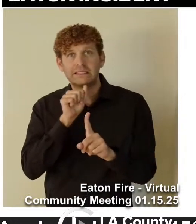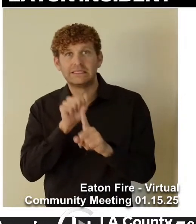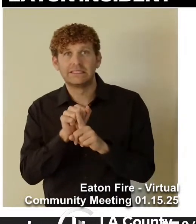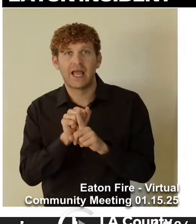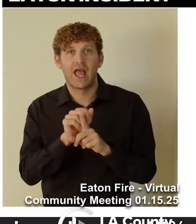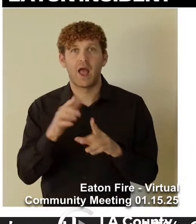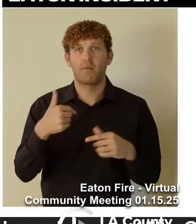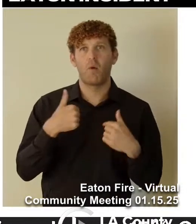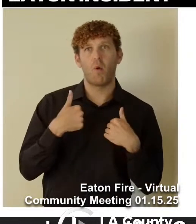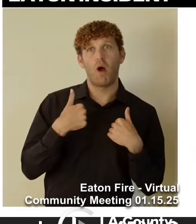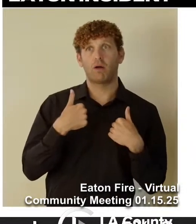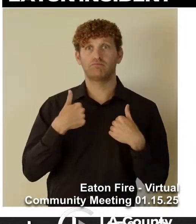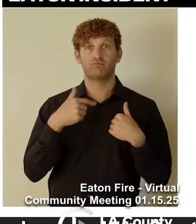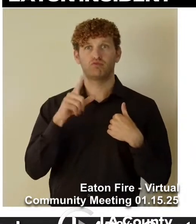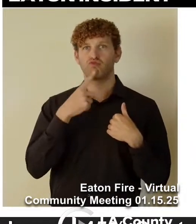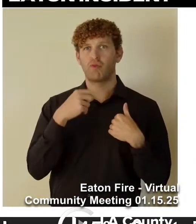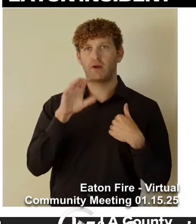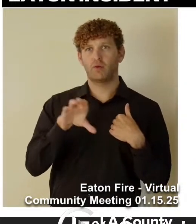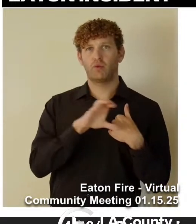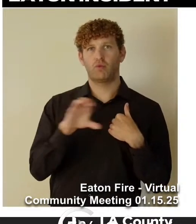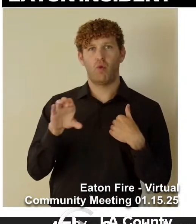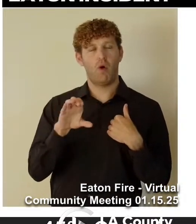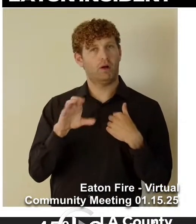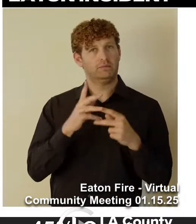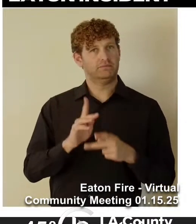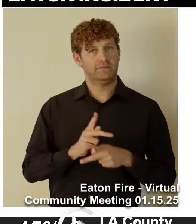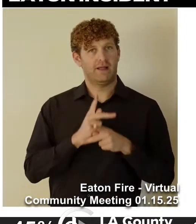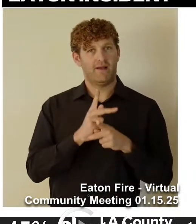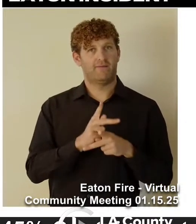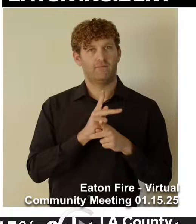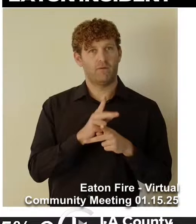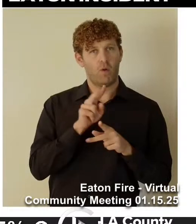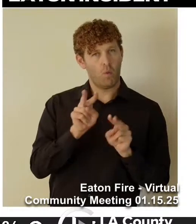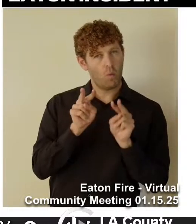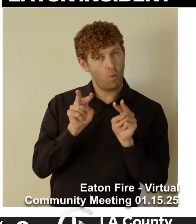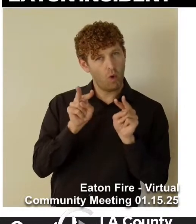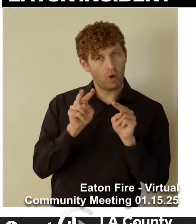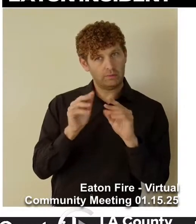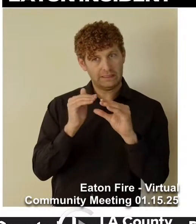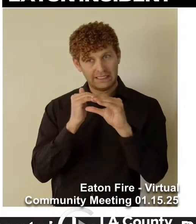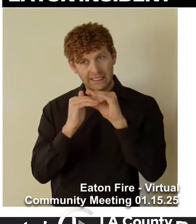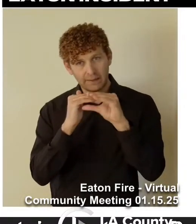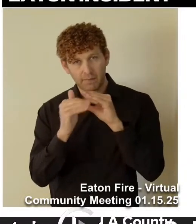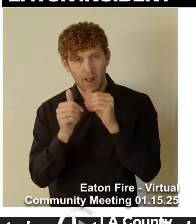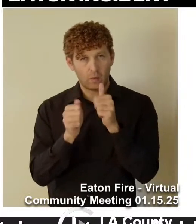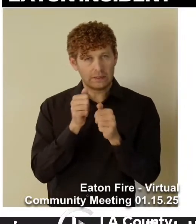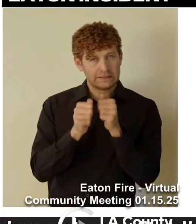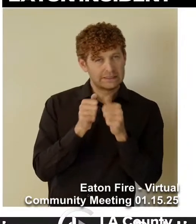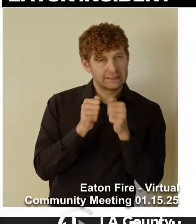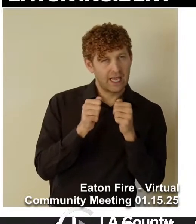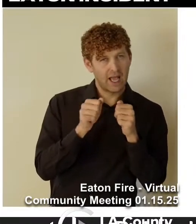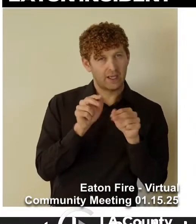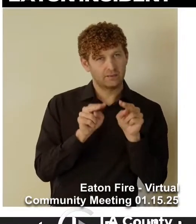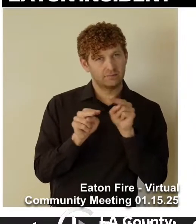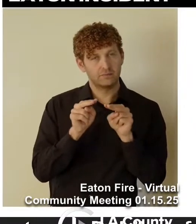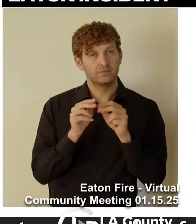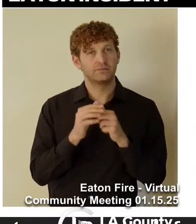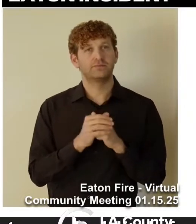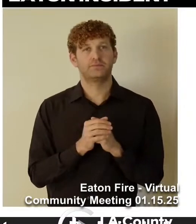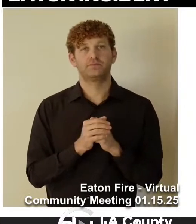will receive an invitation via email and text based on the contact information the Red Cross has for